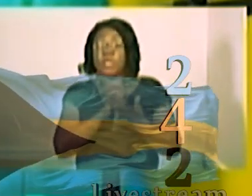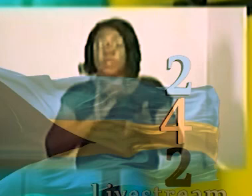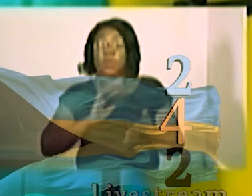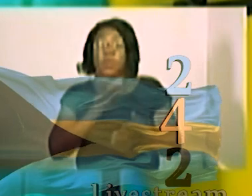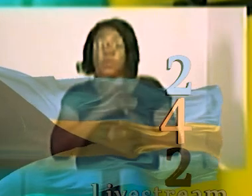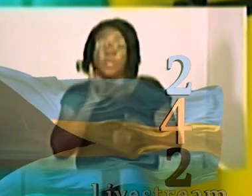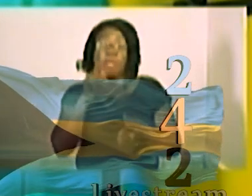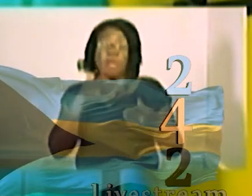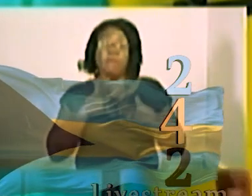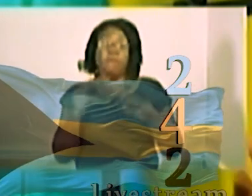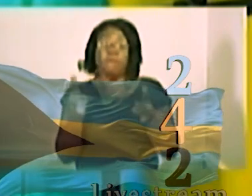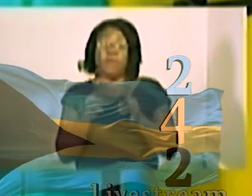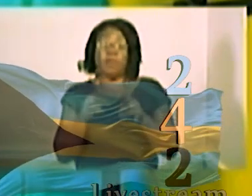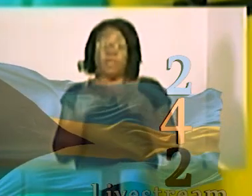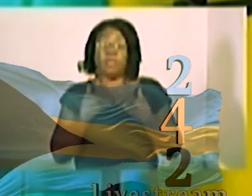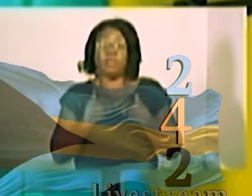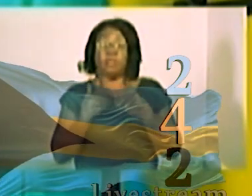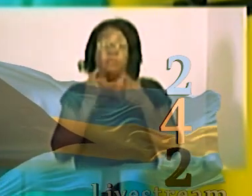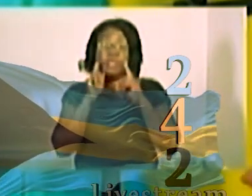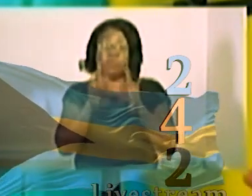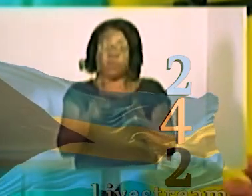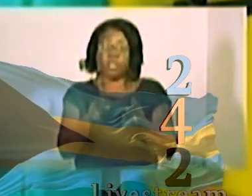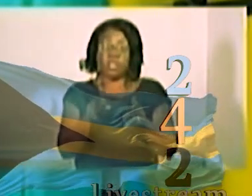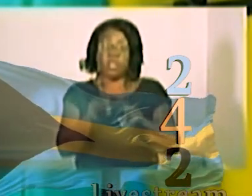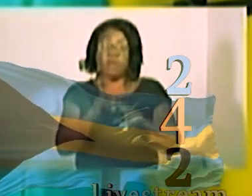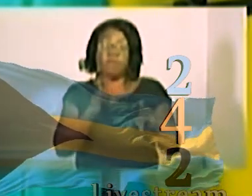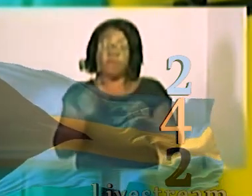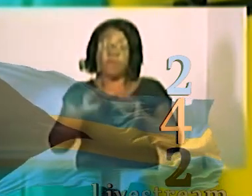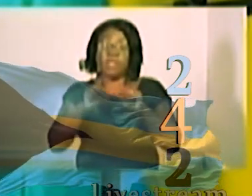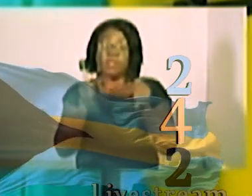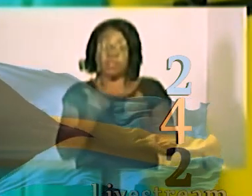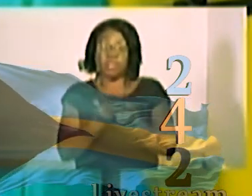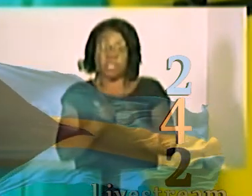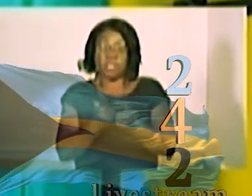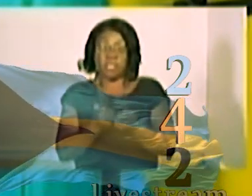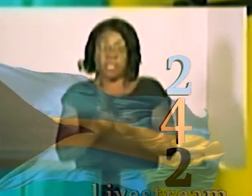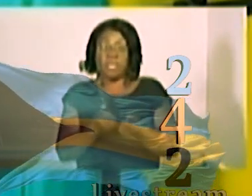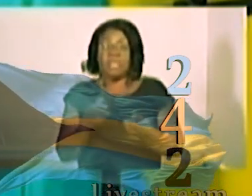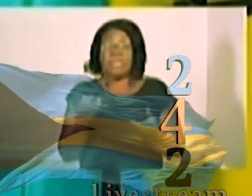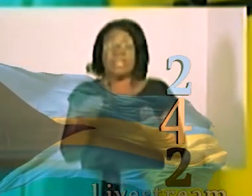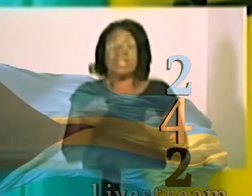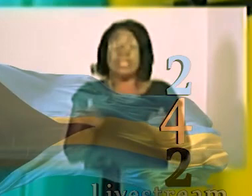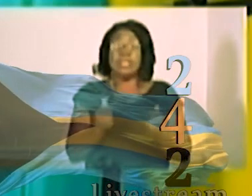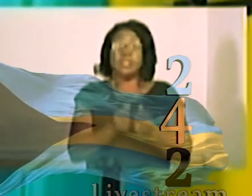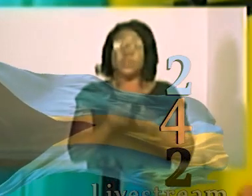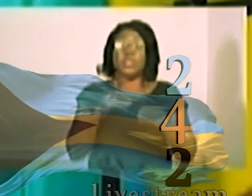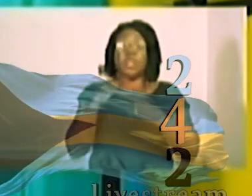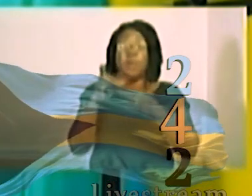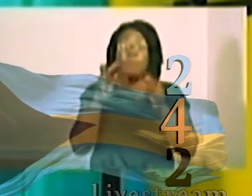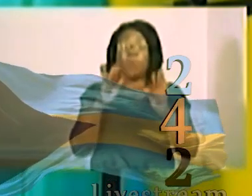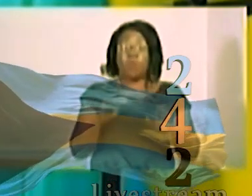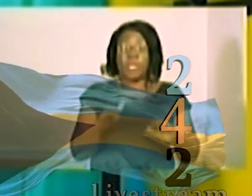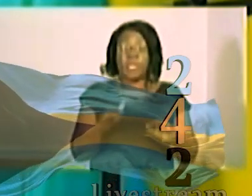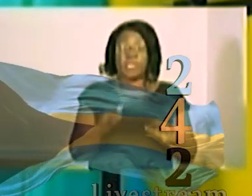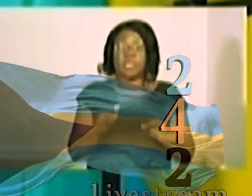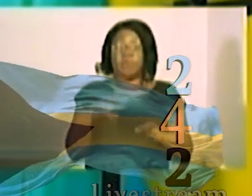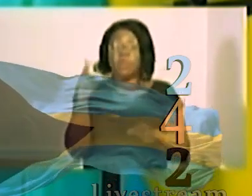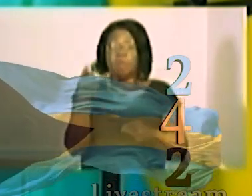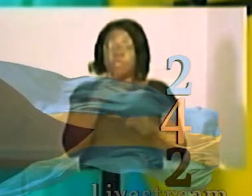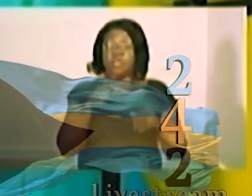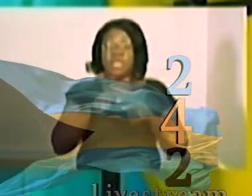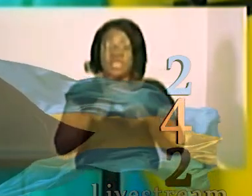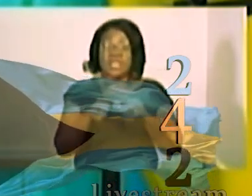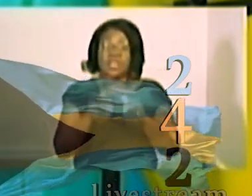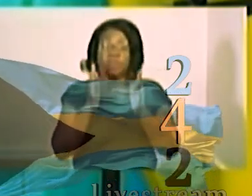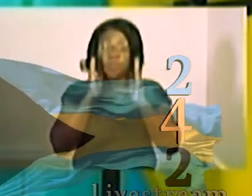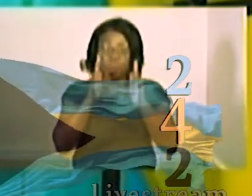a very good response from the association that deals with the marinas, and we will also continue to monitor.